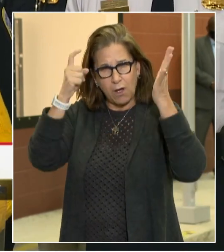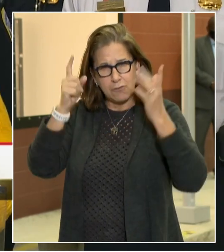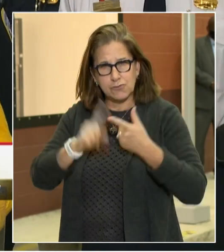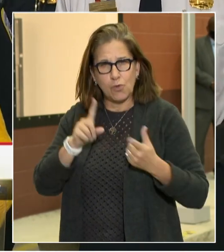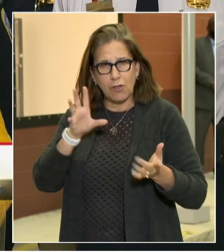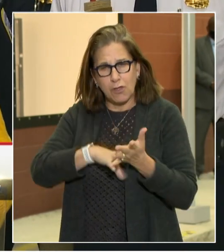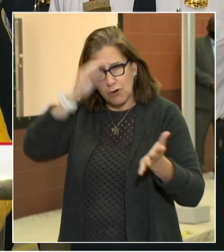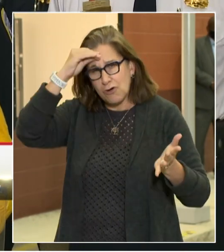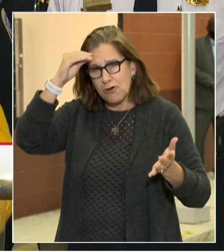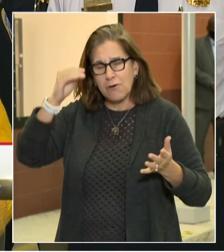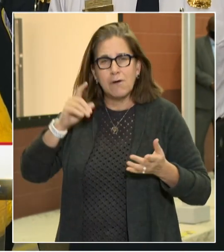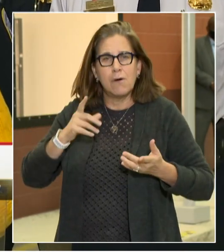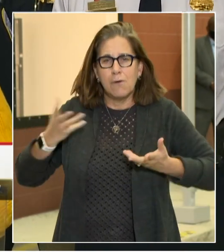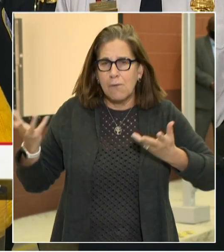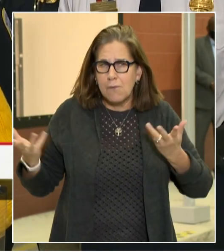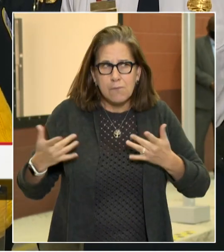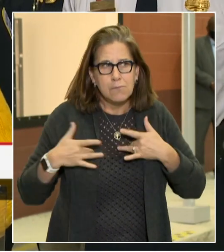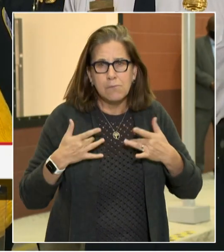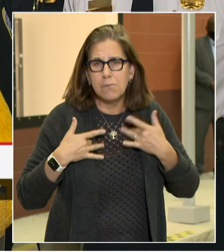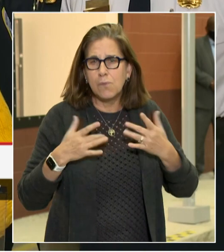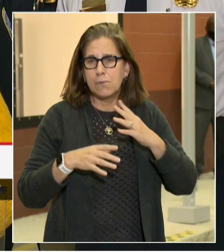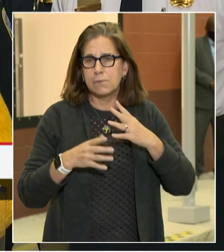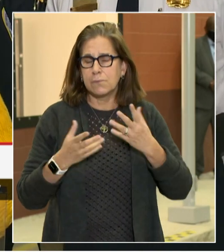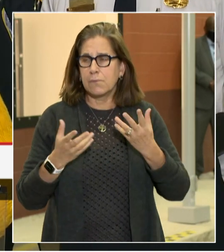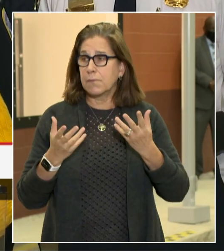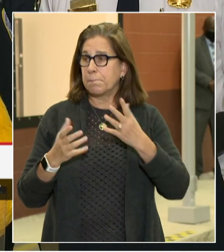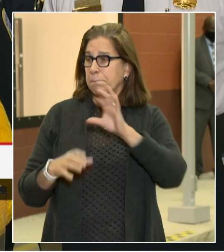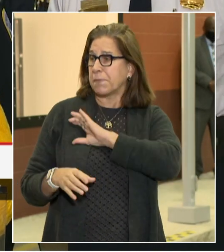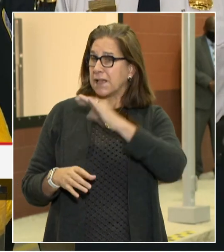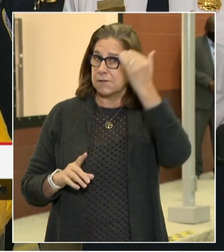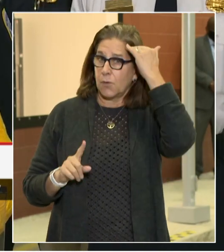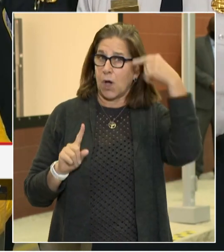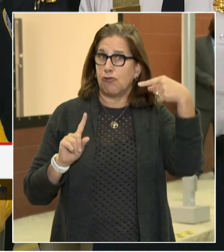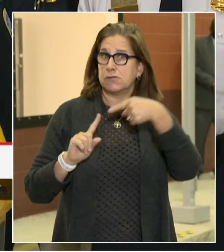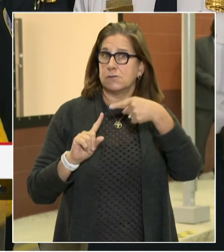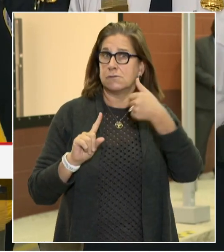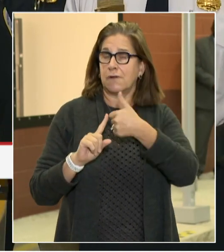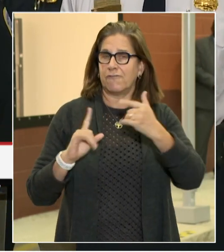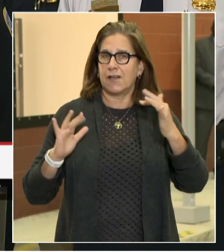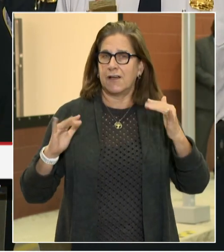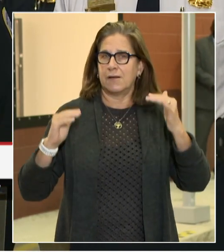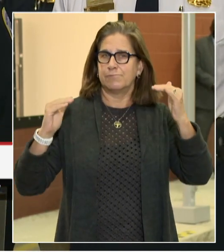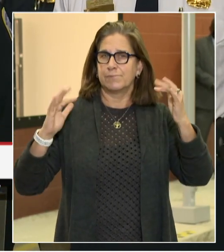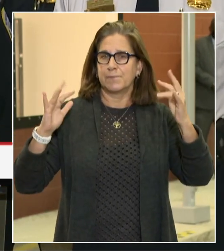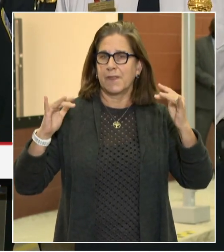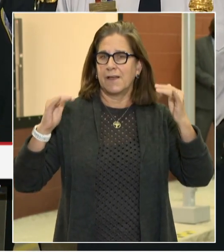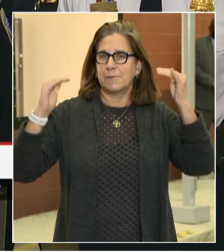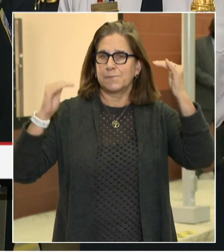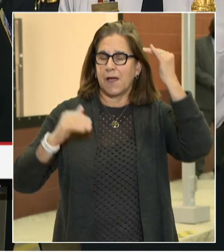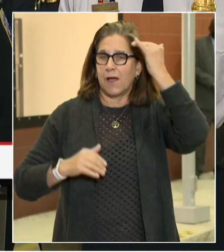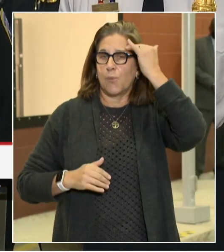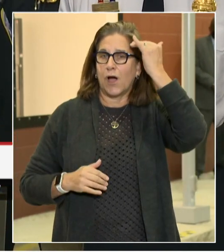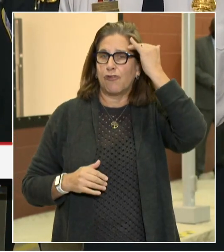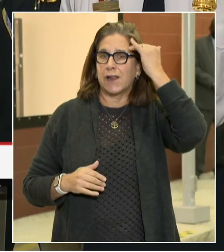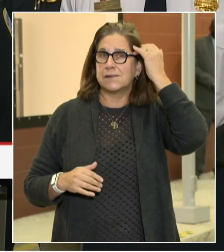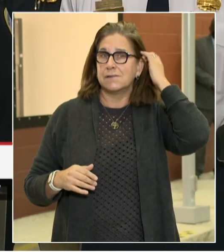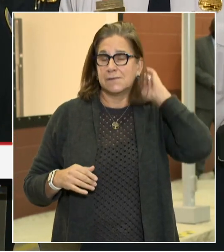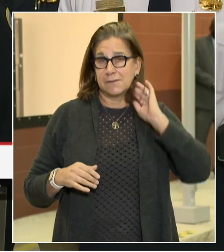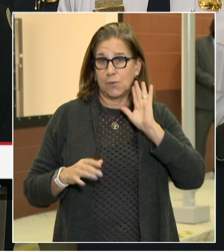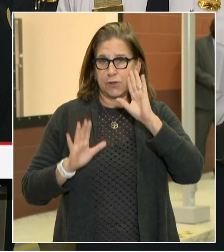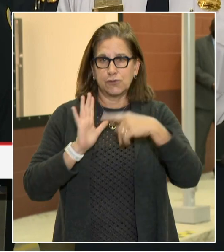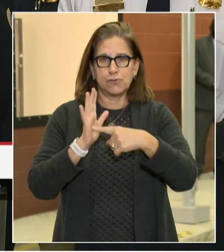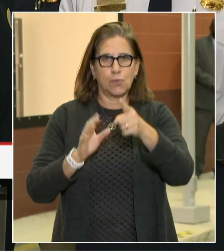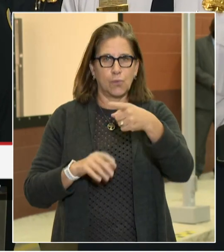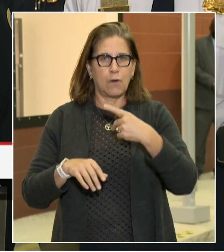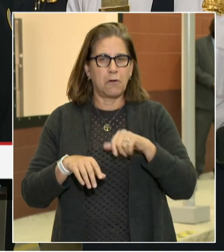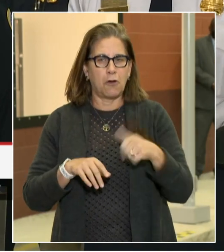observe another type of training that our officers are going through that's already been described. You've heard